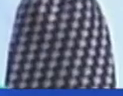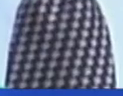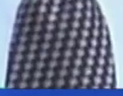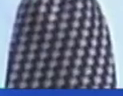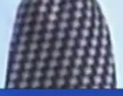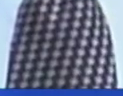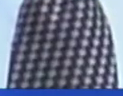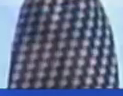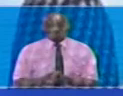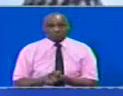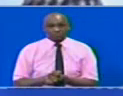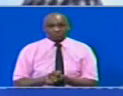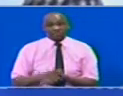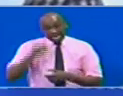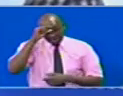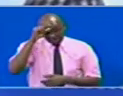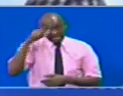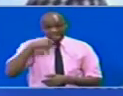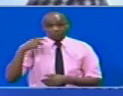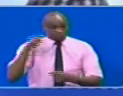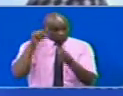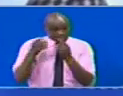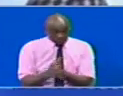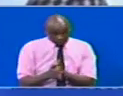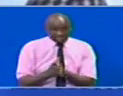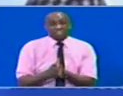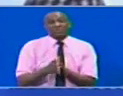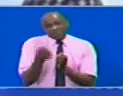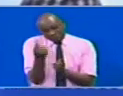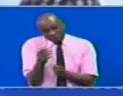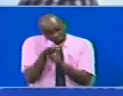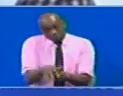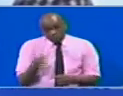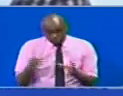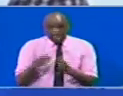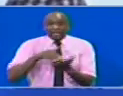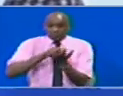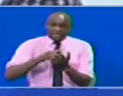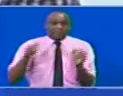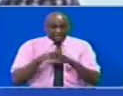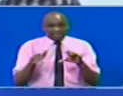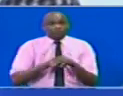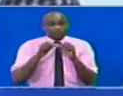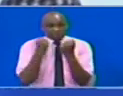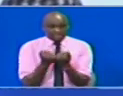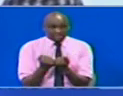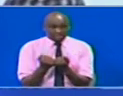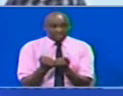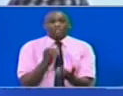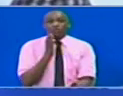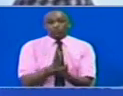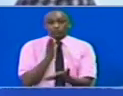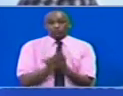And as a government, we want to target the marginalized and the weaker members of our society. Of